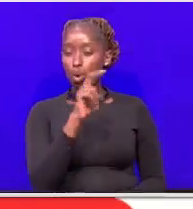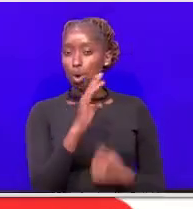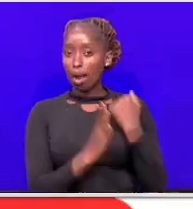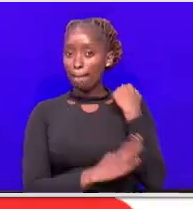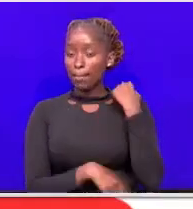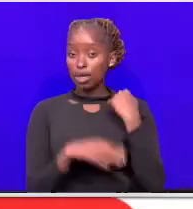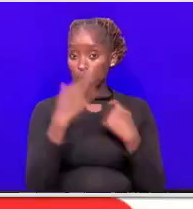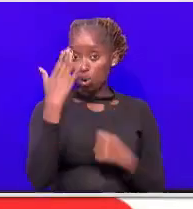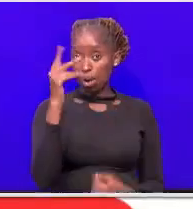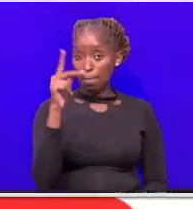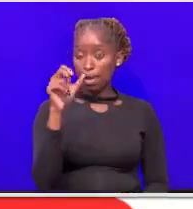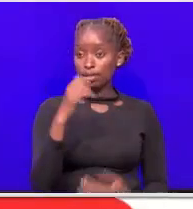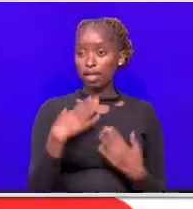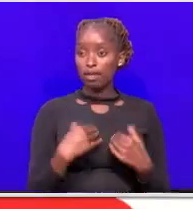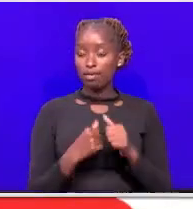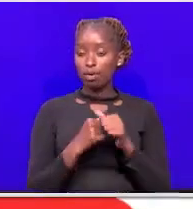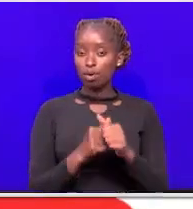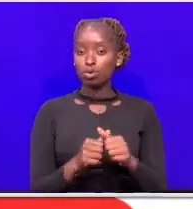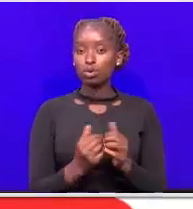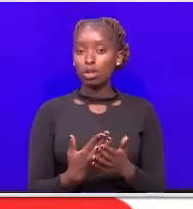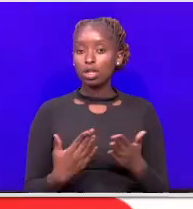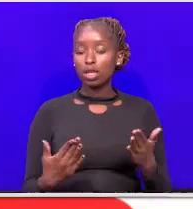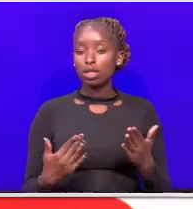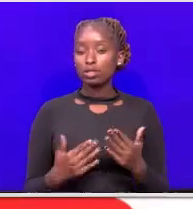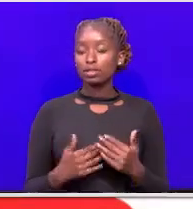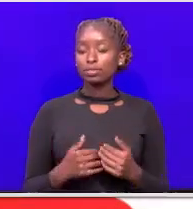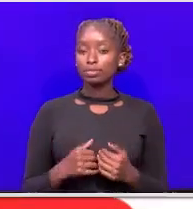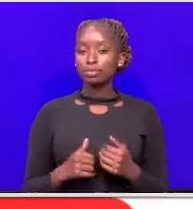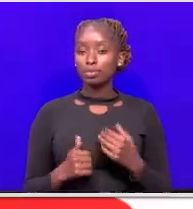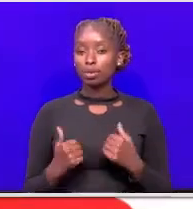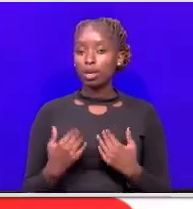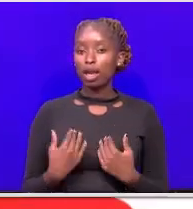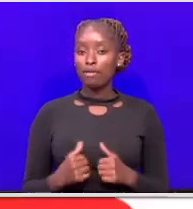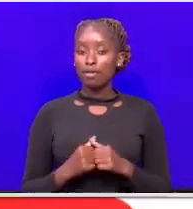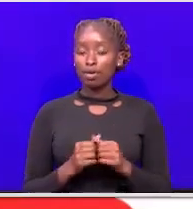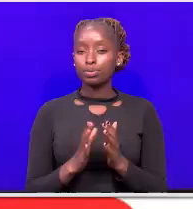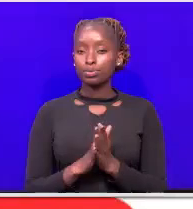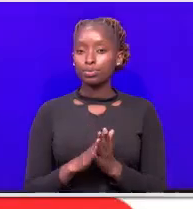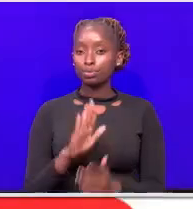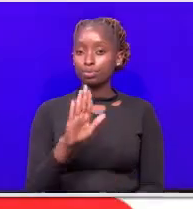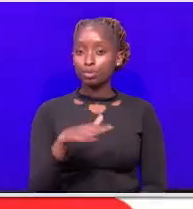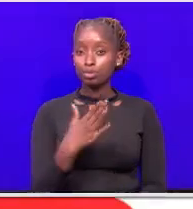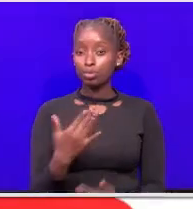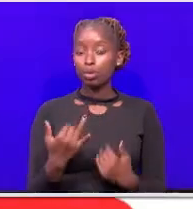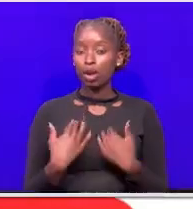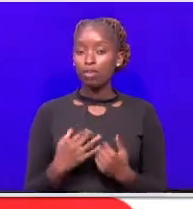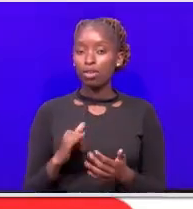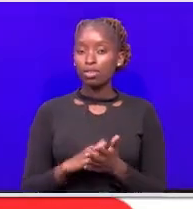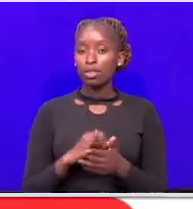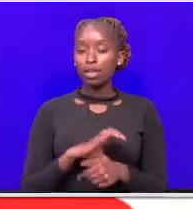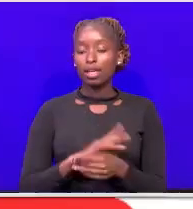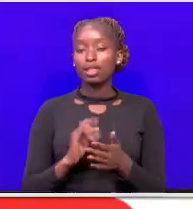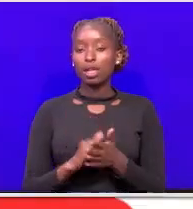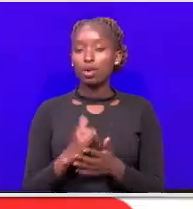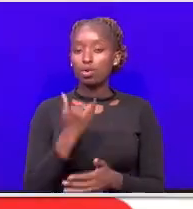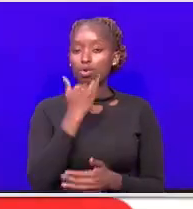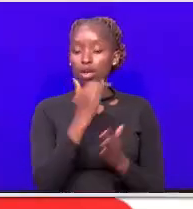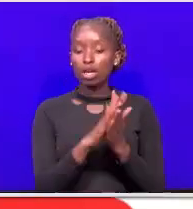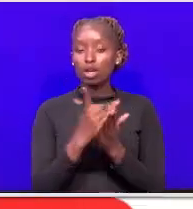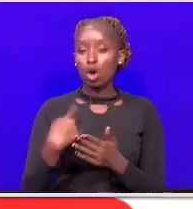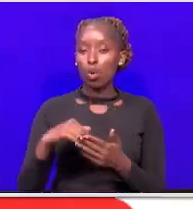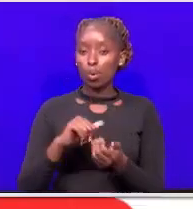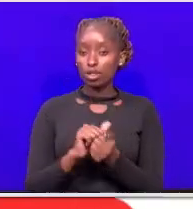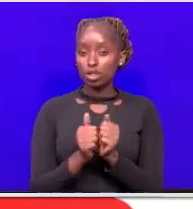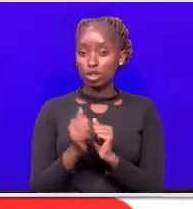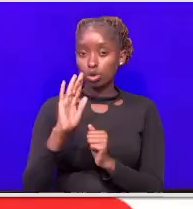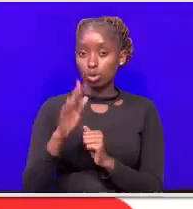a body that runs parliament, just like JSC, like Public Service Commission. So on that one, they got it wrong, and we are going to amend. I'll propose